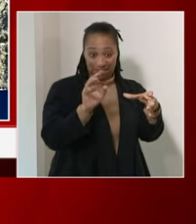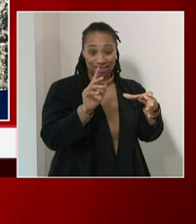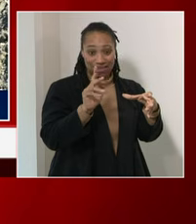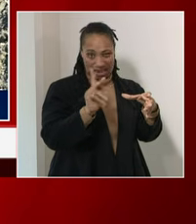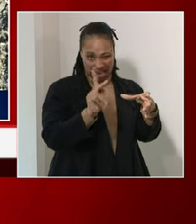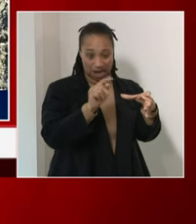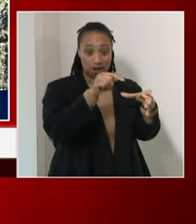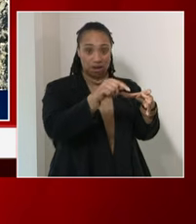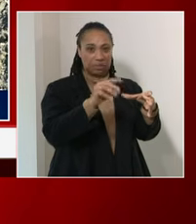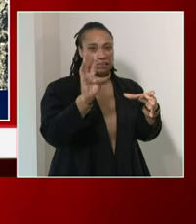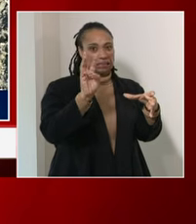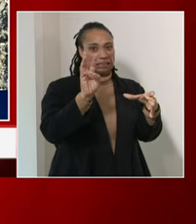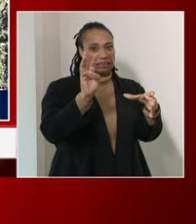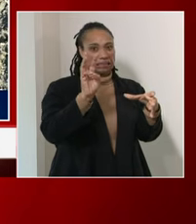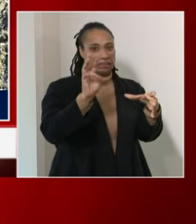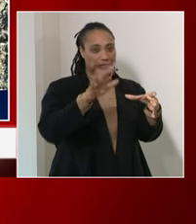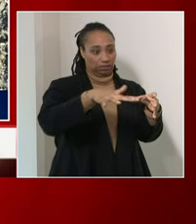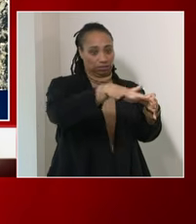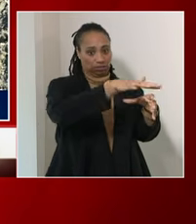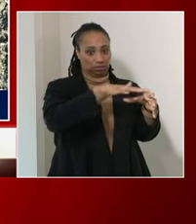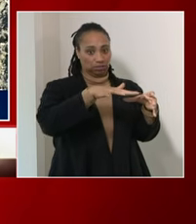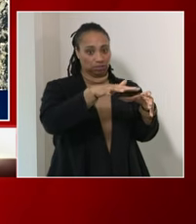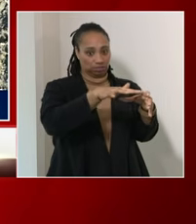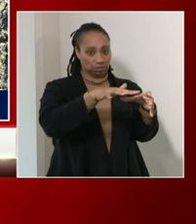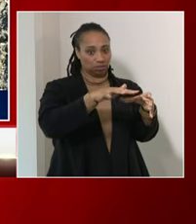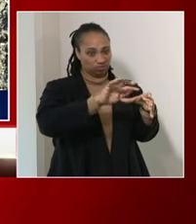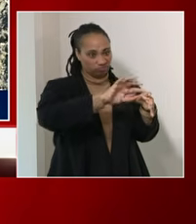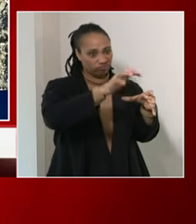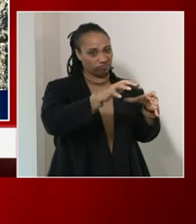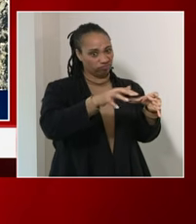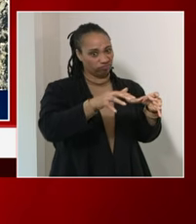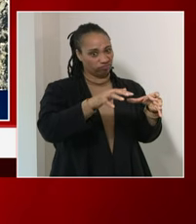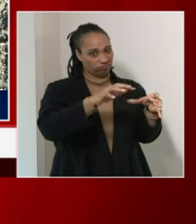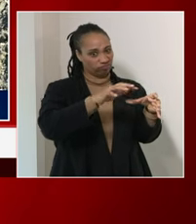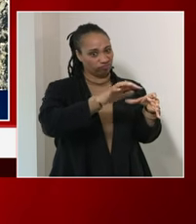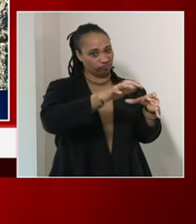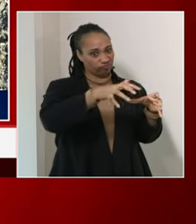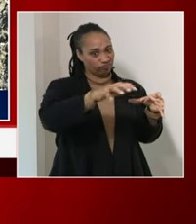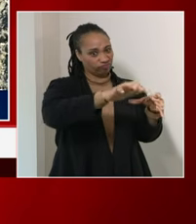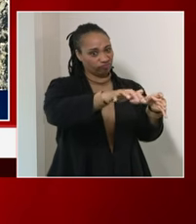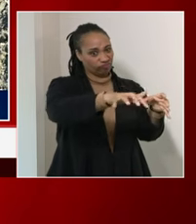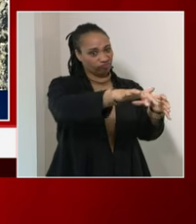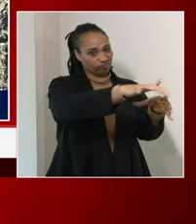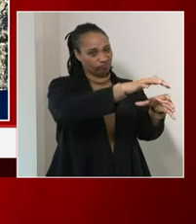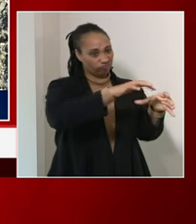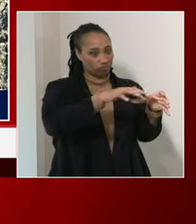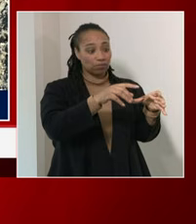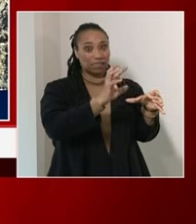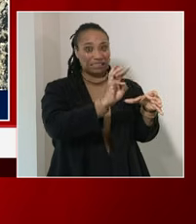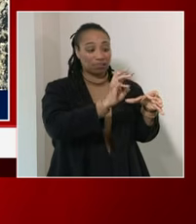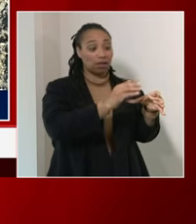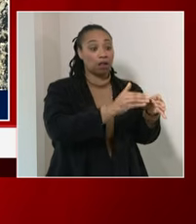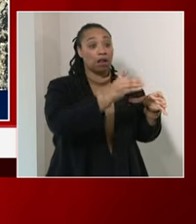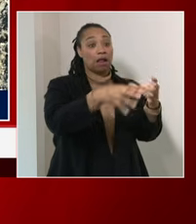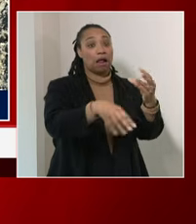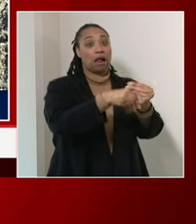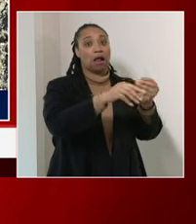to open Lot 8 in tandem with as we wind down Lot 6 space. And we think Lot 8 will get us through the end.